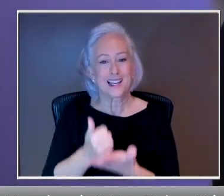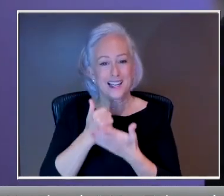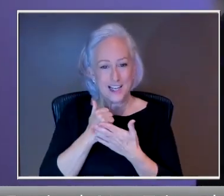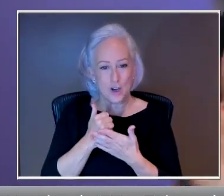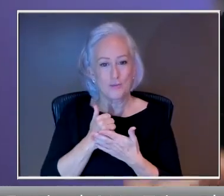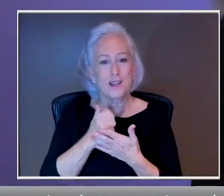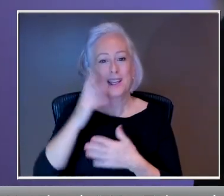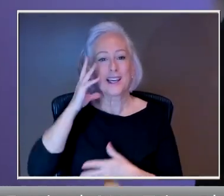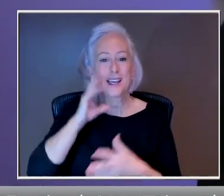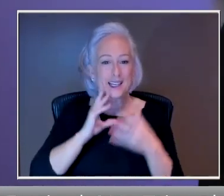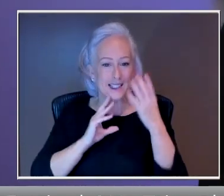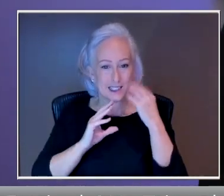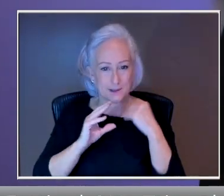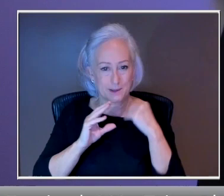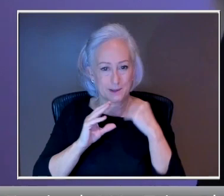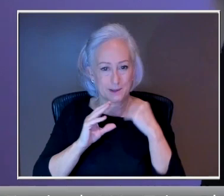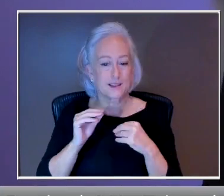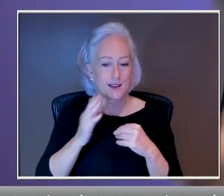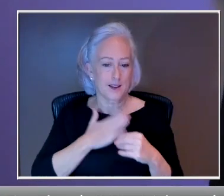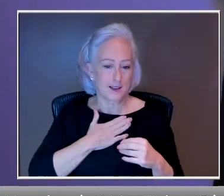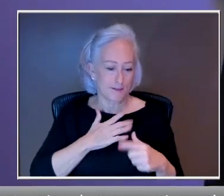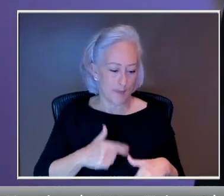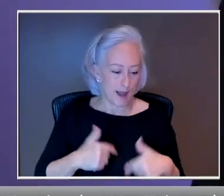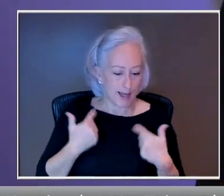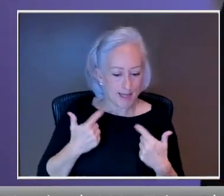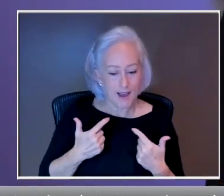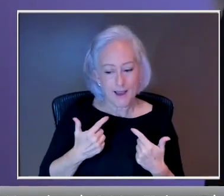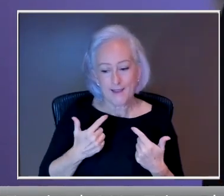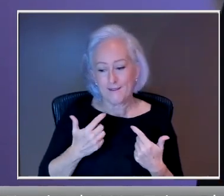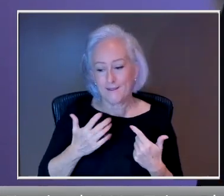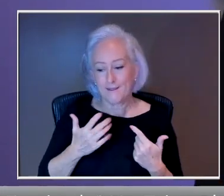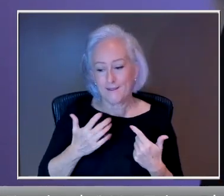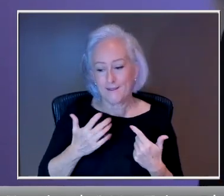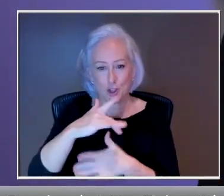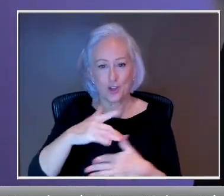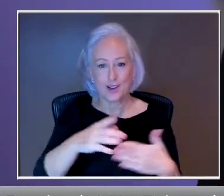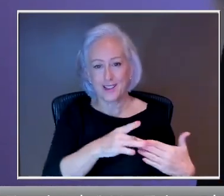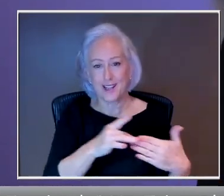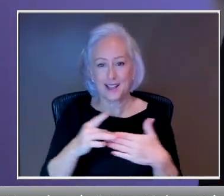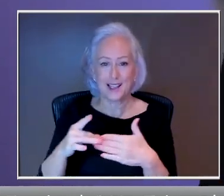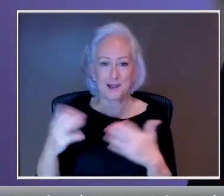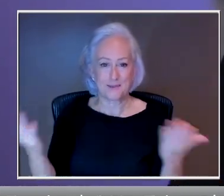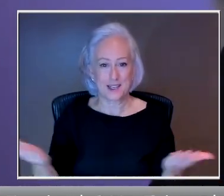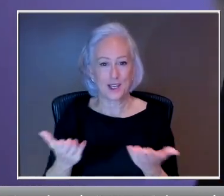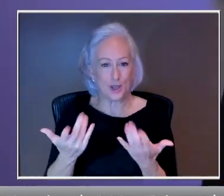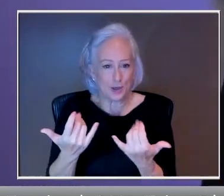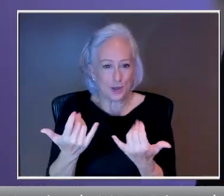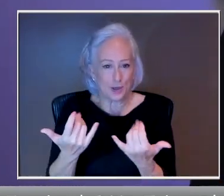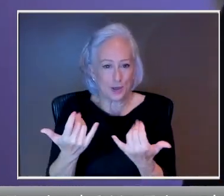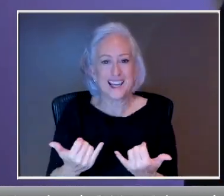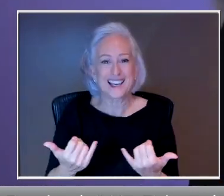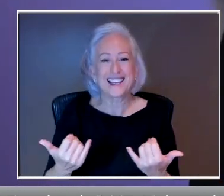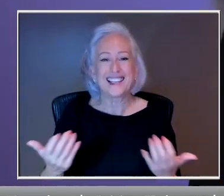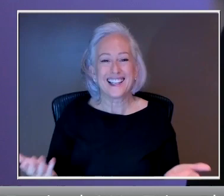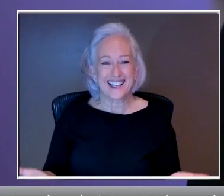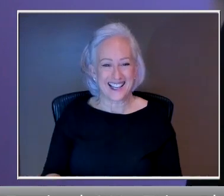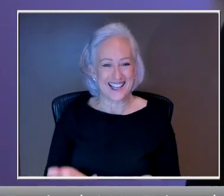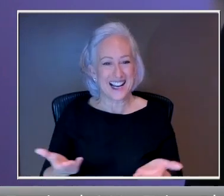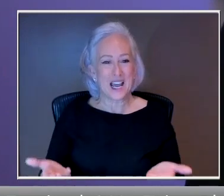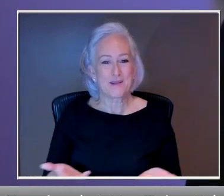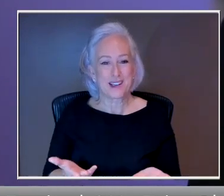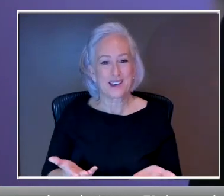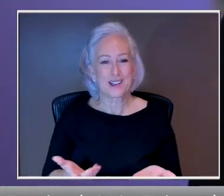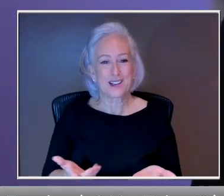finding myself in my life again. That's led me to here today, which I am in a very, very